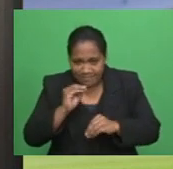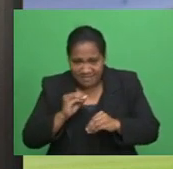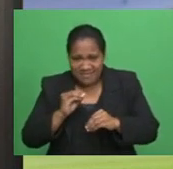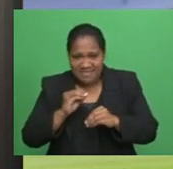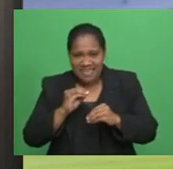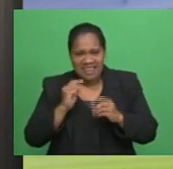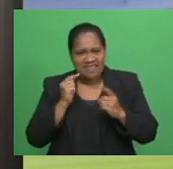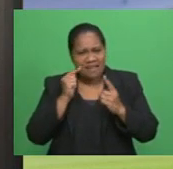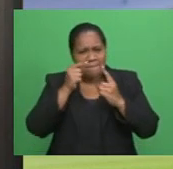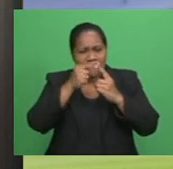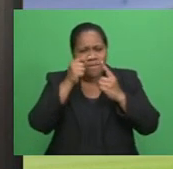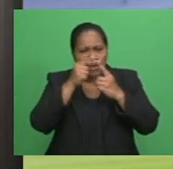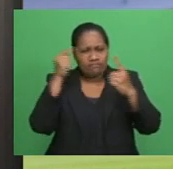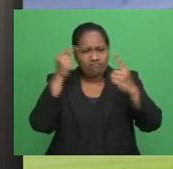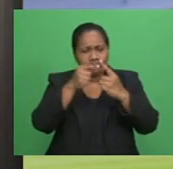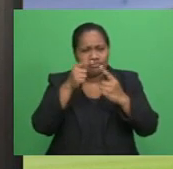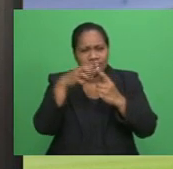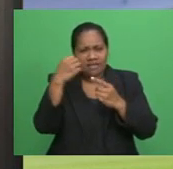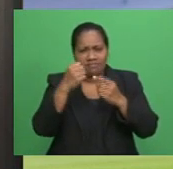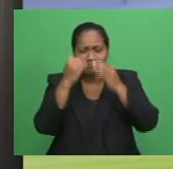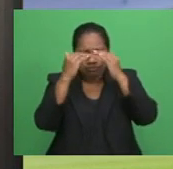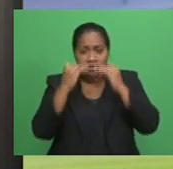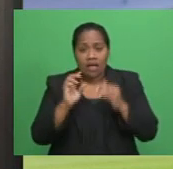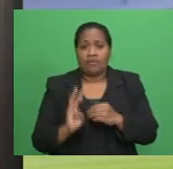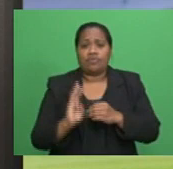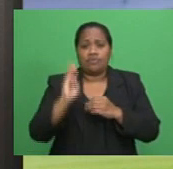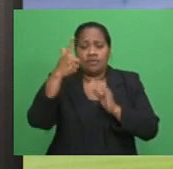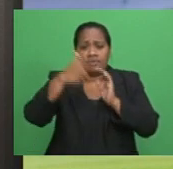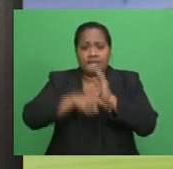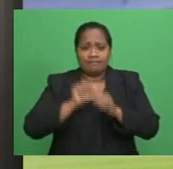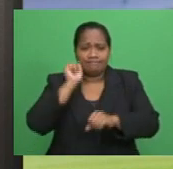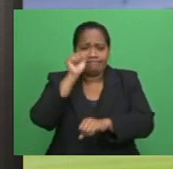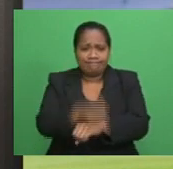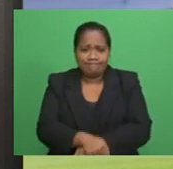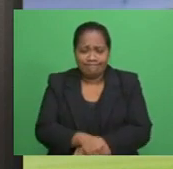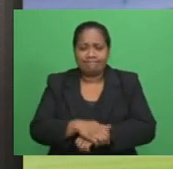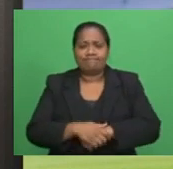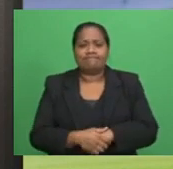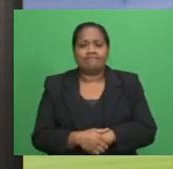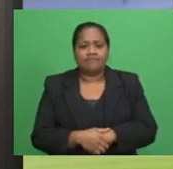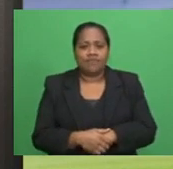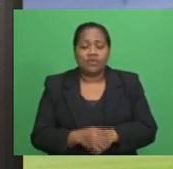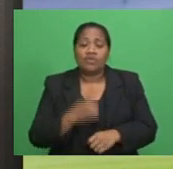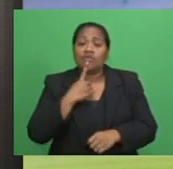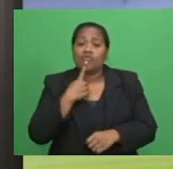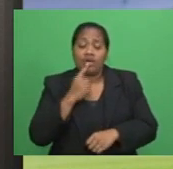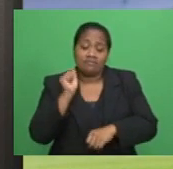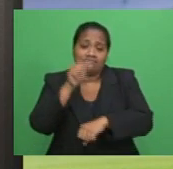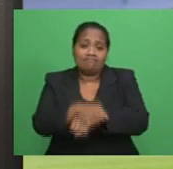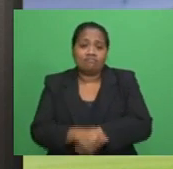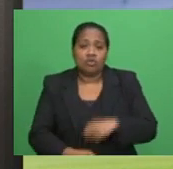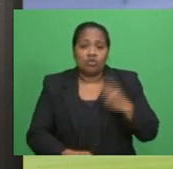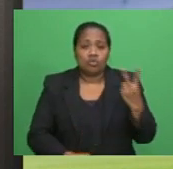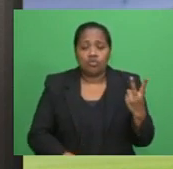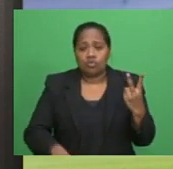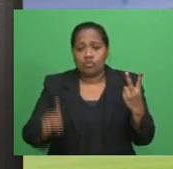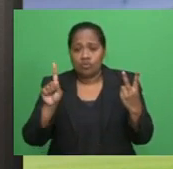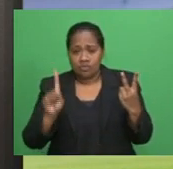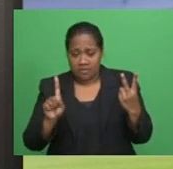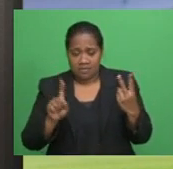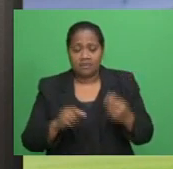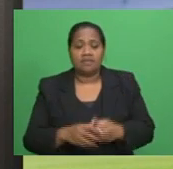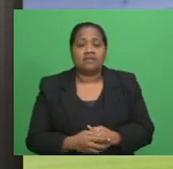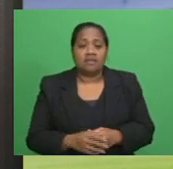they suffered only their third defeat of a stellar campaign at Arsenal. The Reds were beaten 2-1, ending their chance of eclipsing